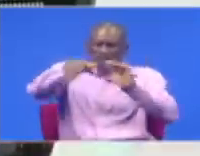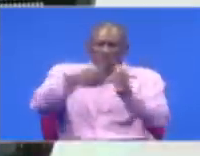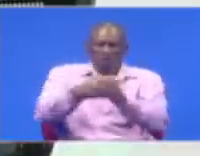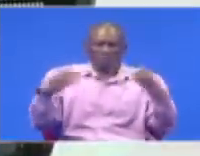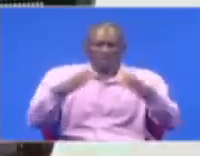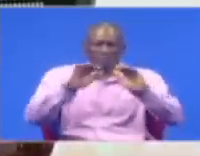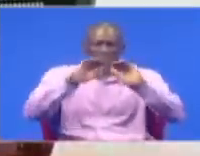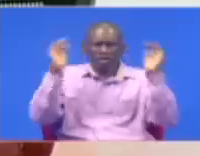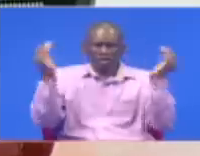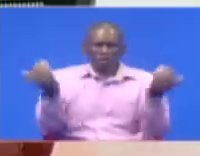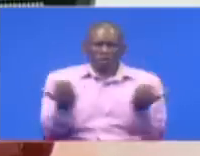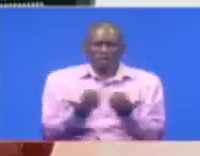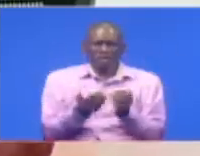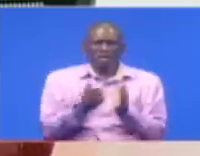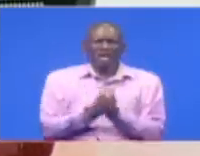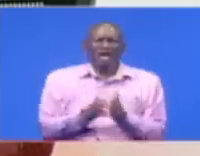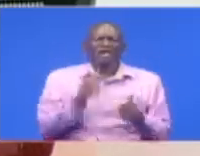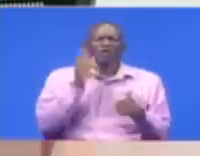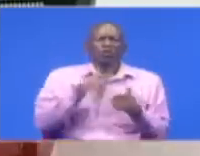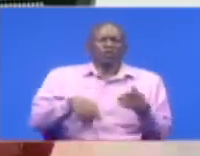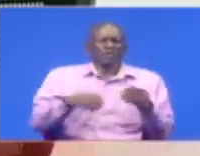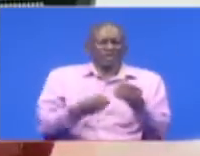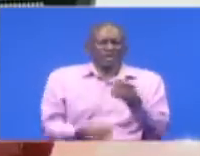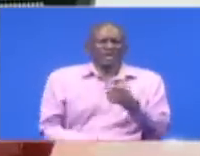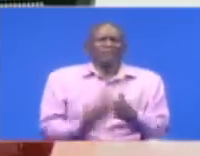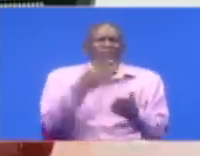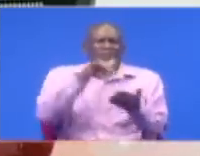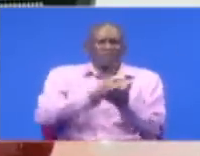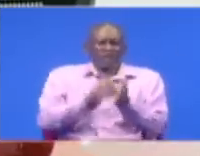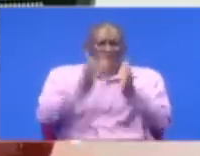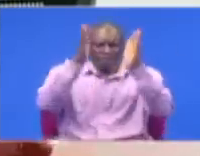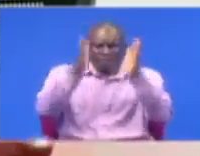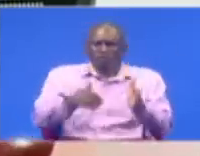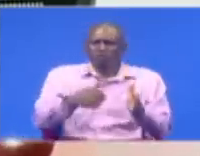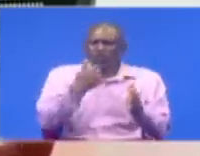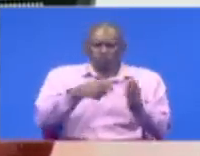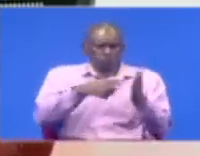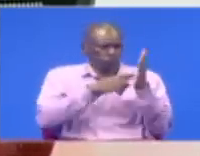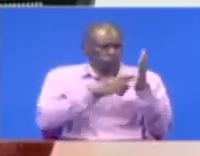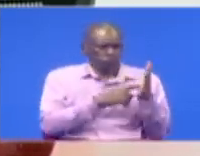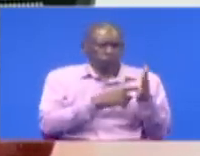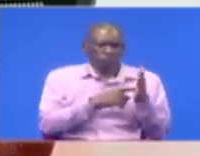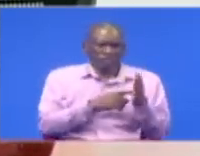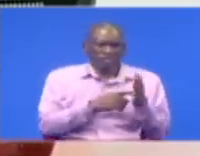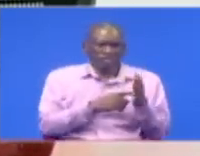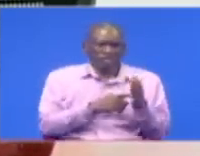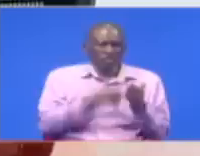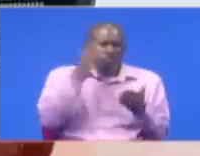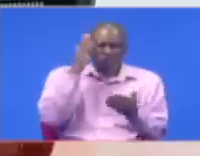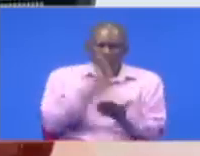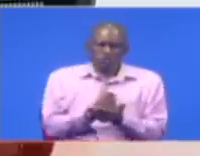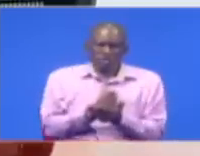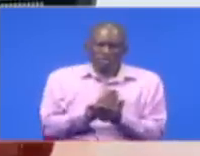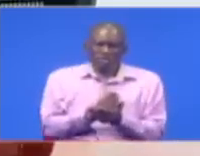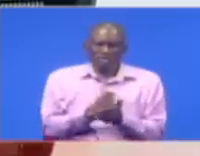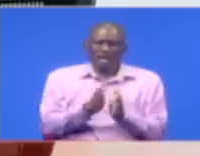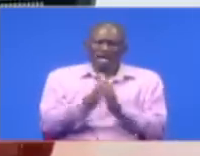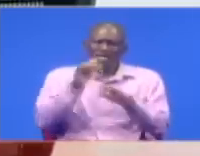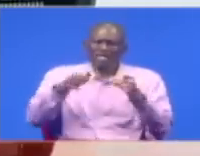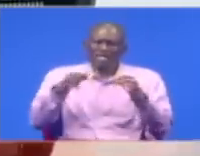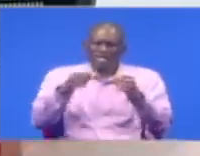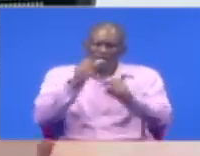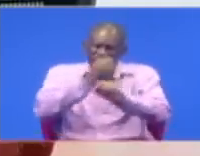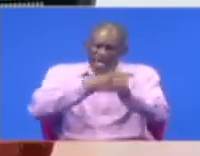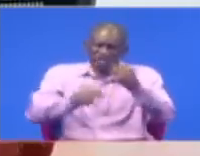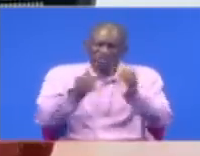in the world. And what stands out is somebody who manifests in deed and in word that